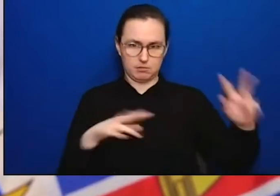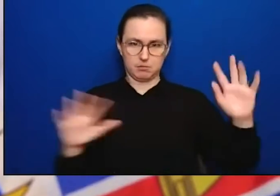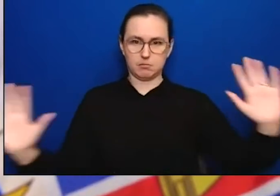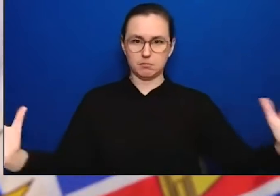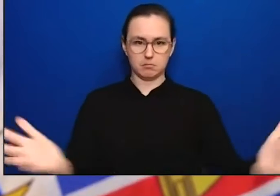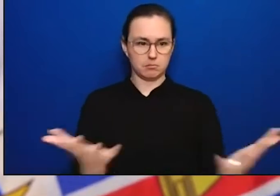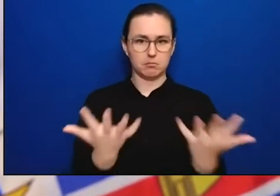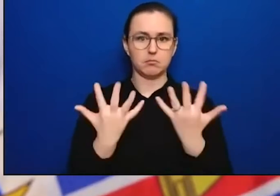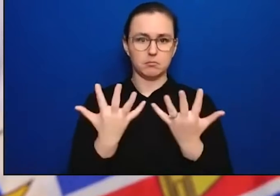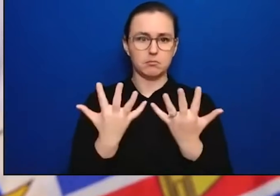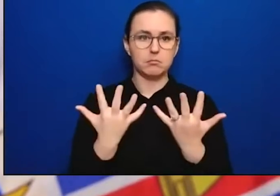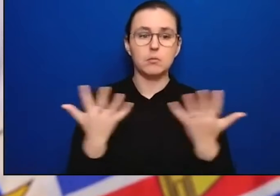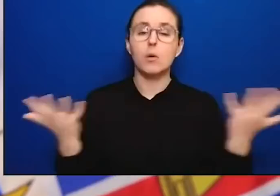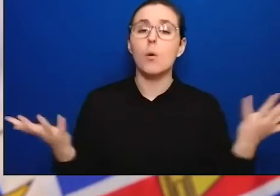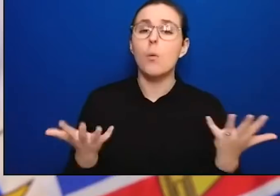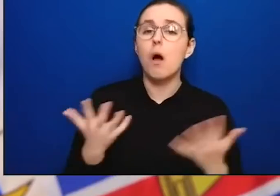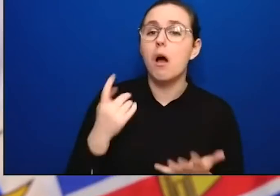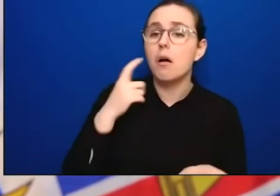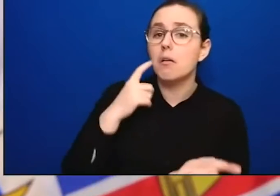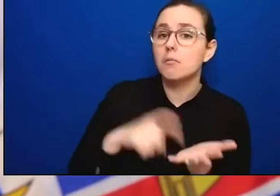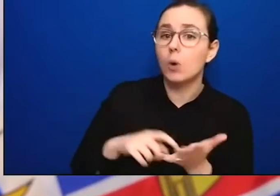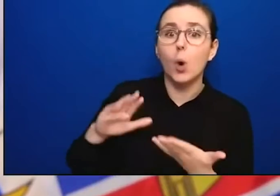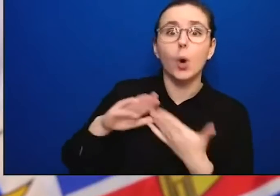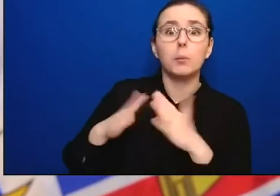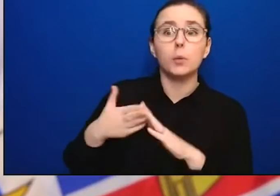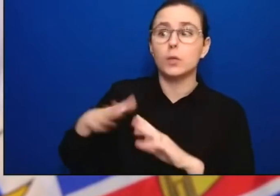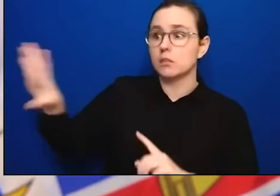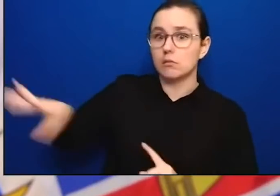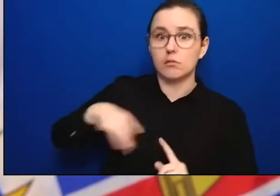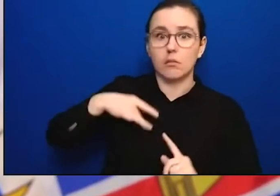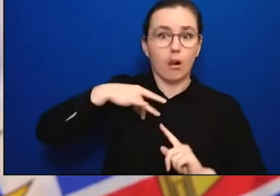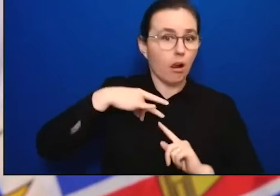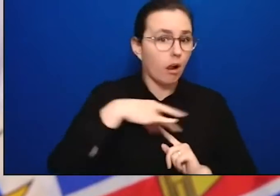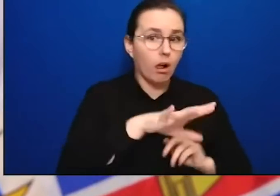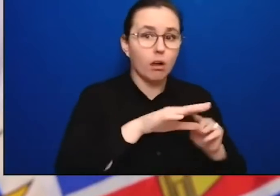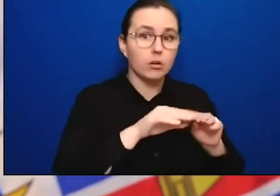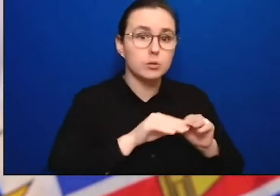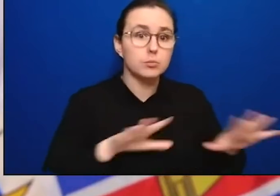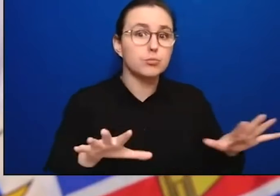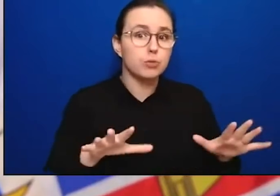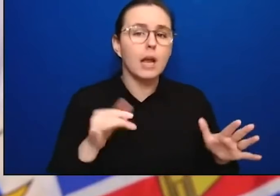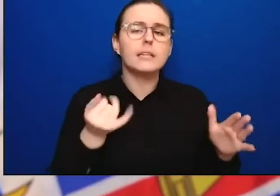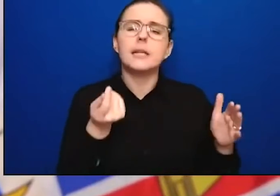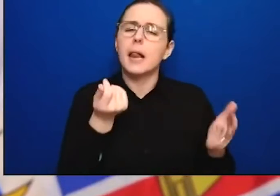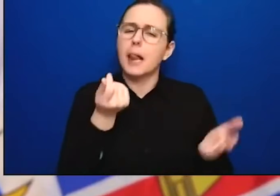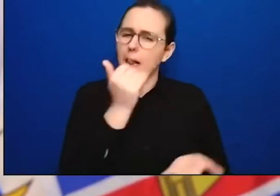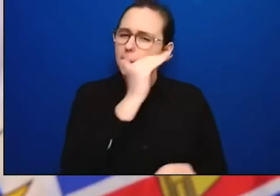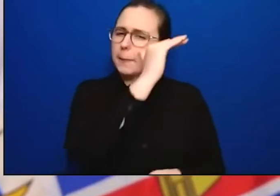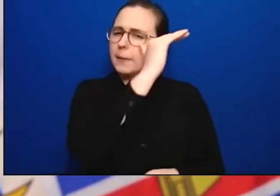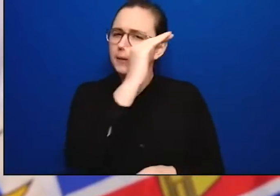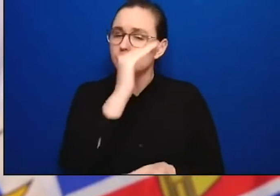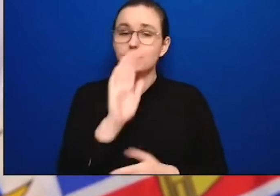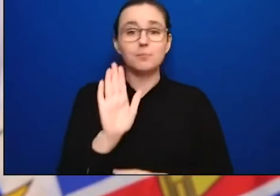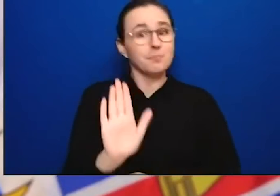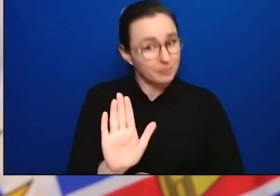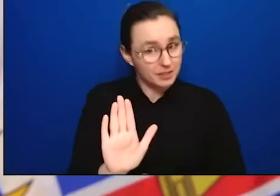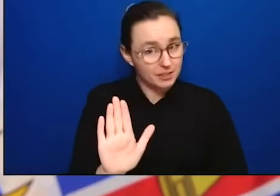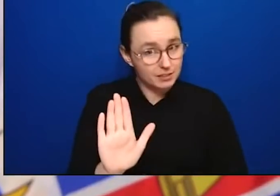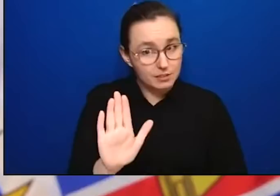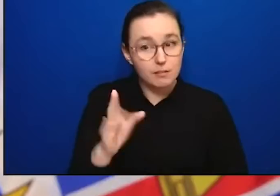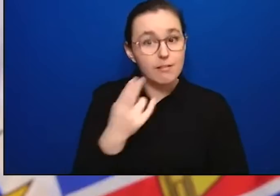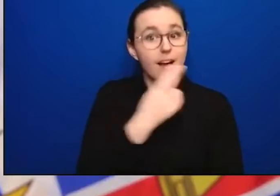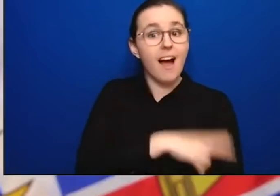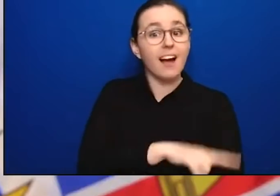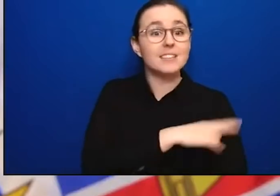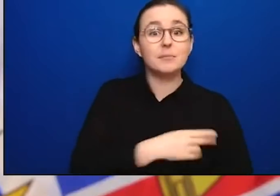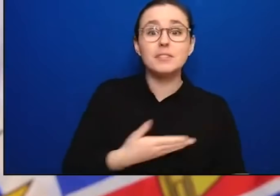also supports that we are on that downward trend in community infections. But at the same time, the number of people in hospital